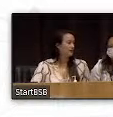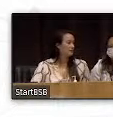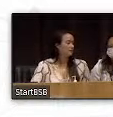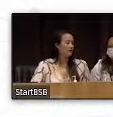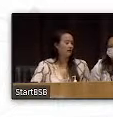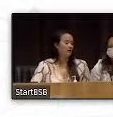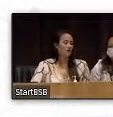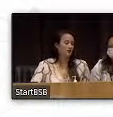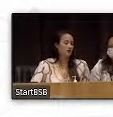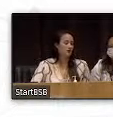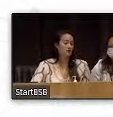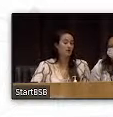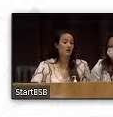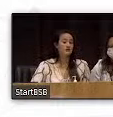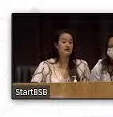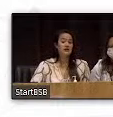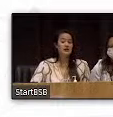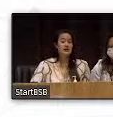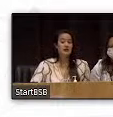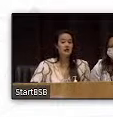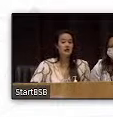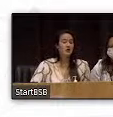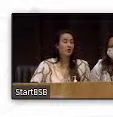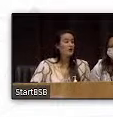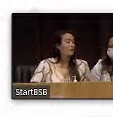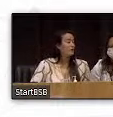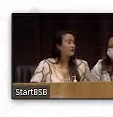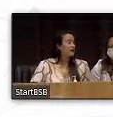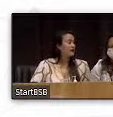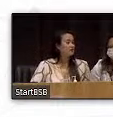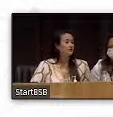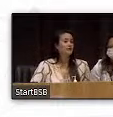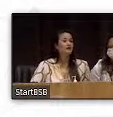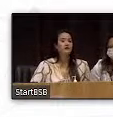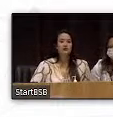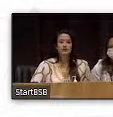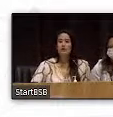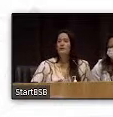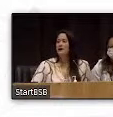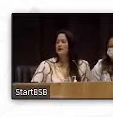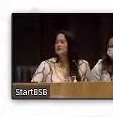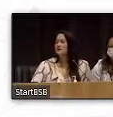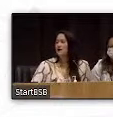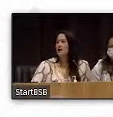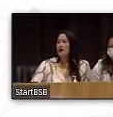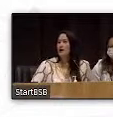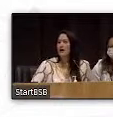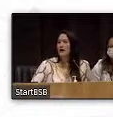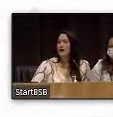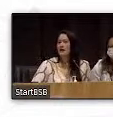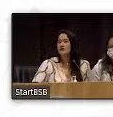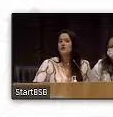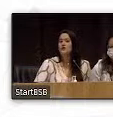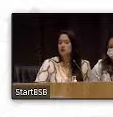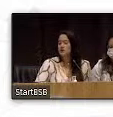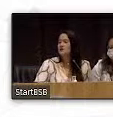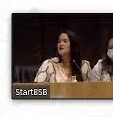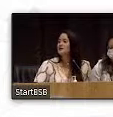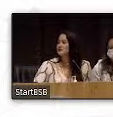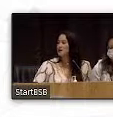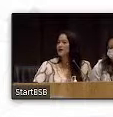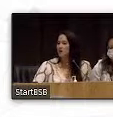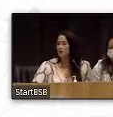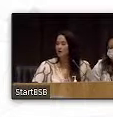that had chronic disease and they were older, they had